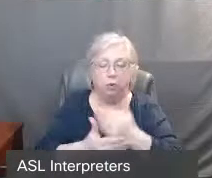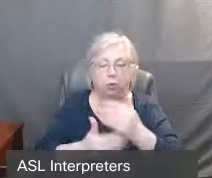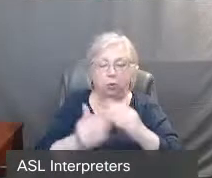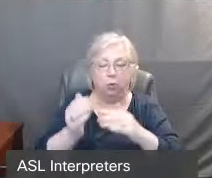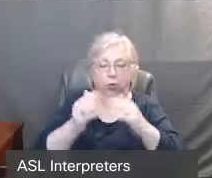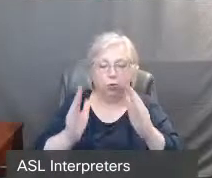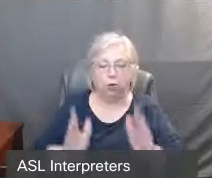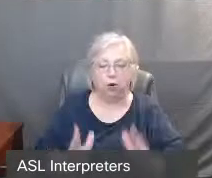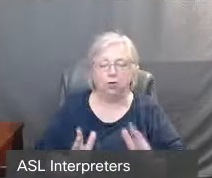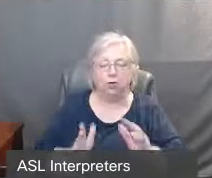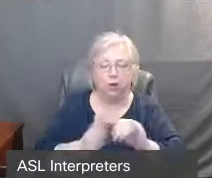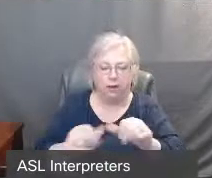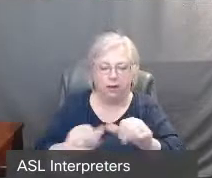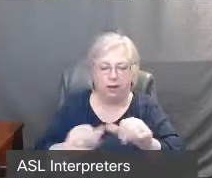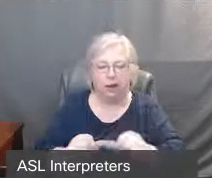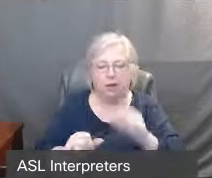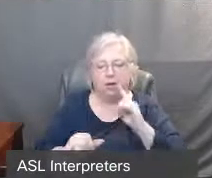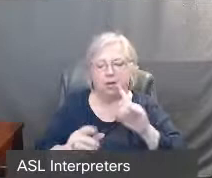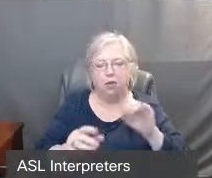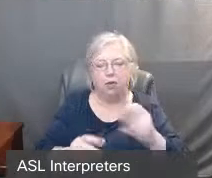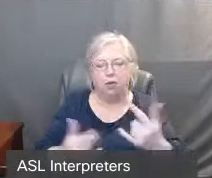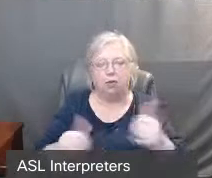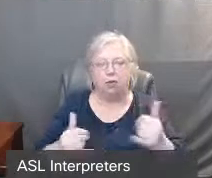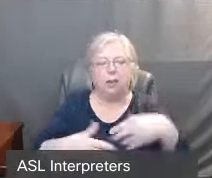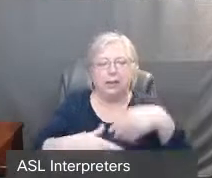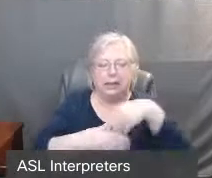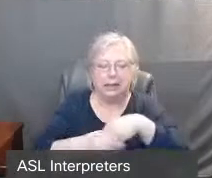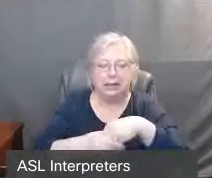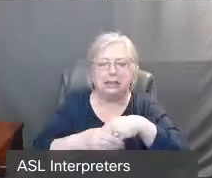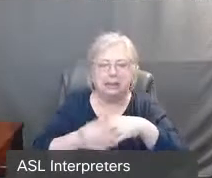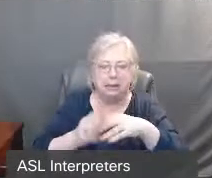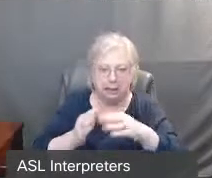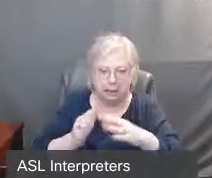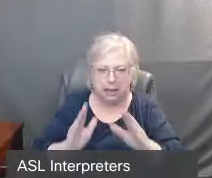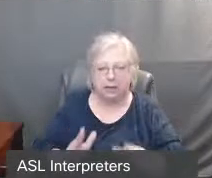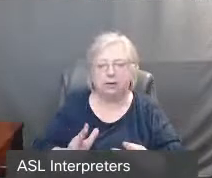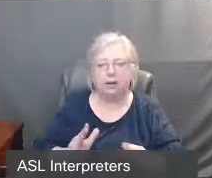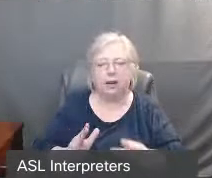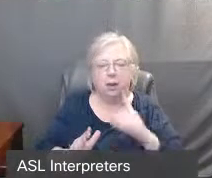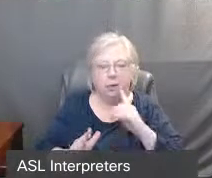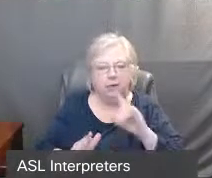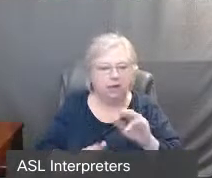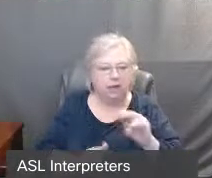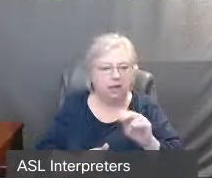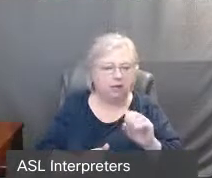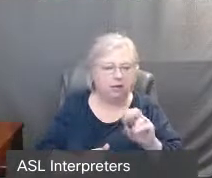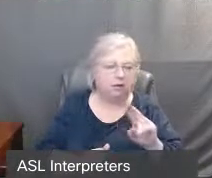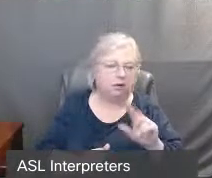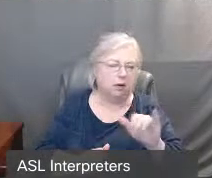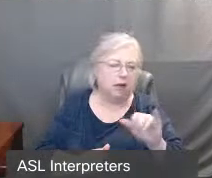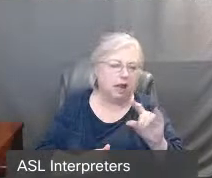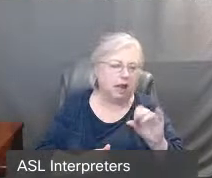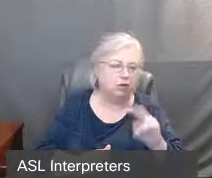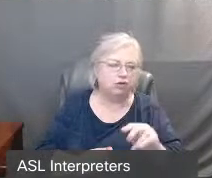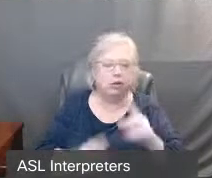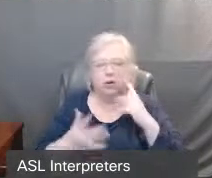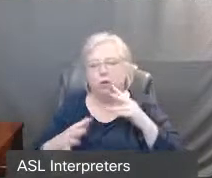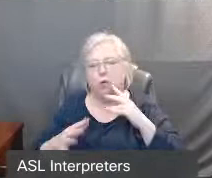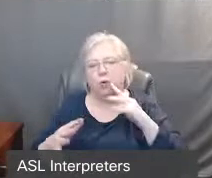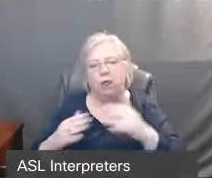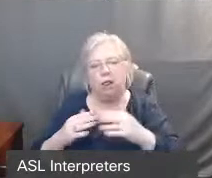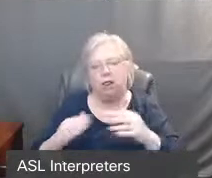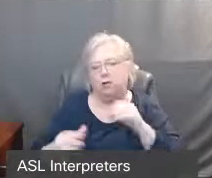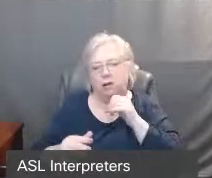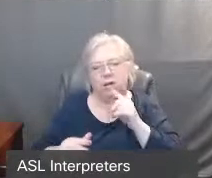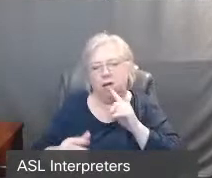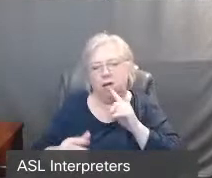be an area for the dogs to play inside. It will be insulated. The noise level there is not going to be an issue. I